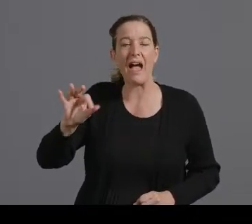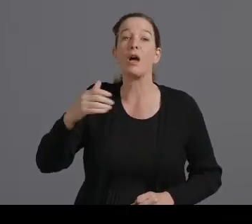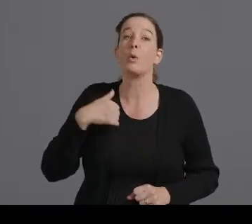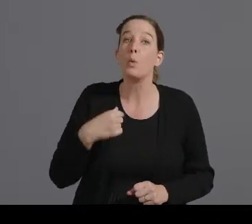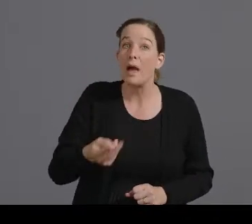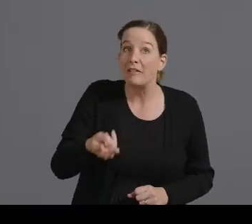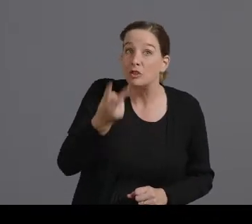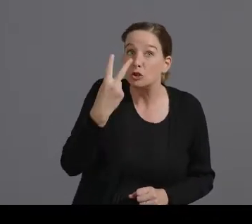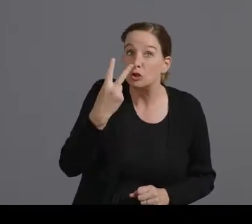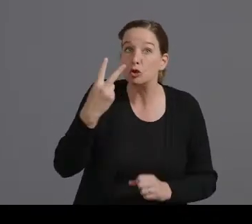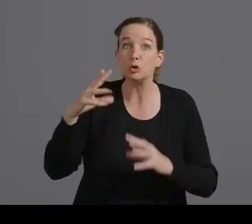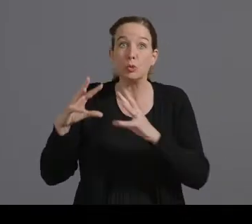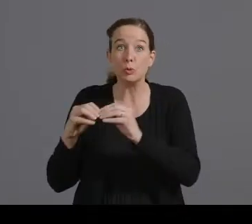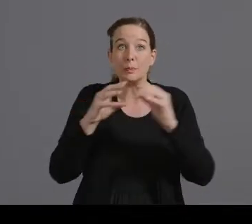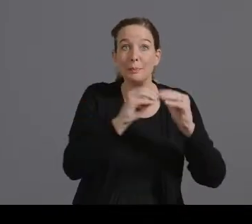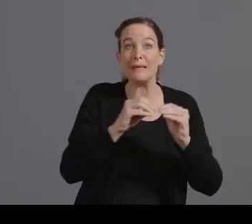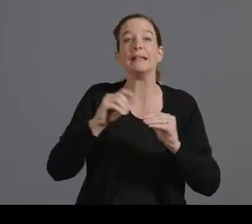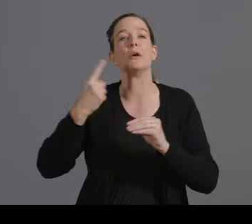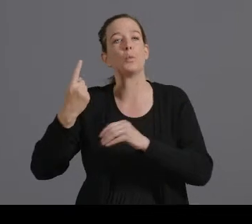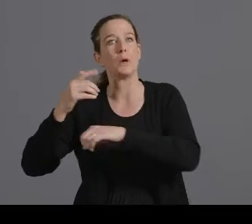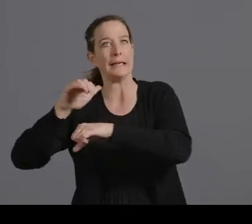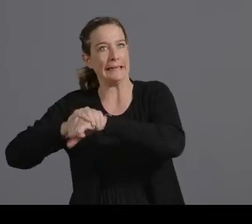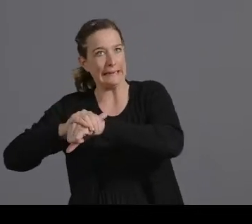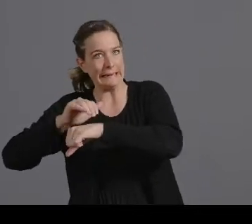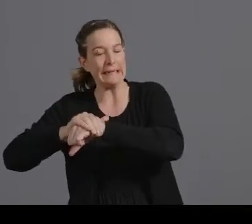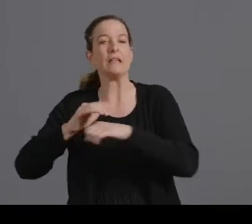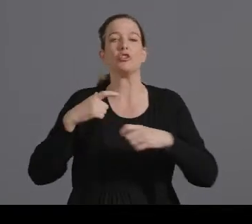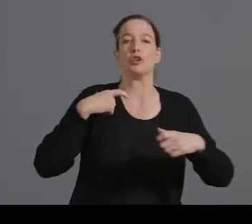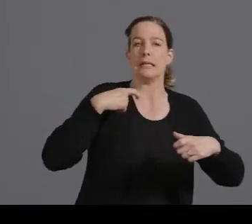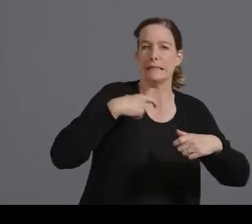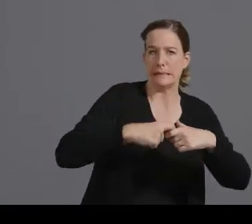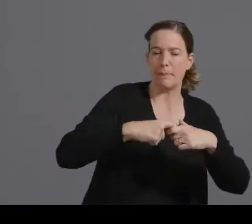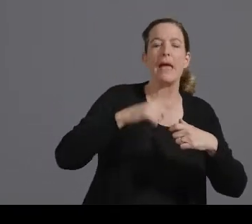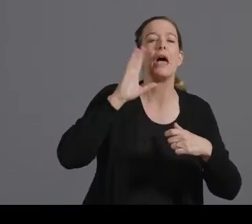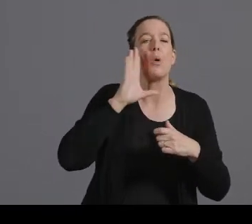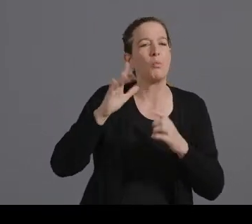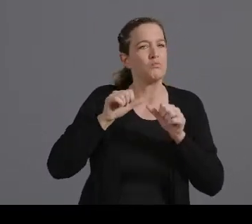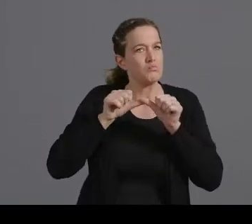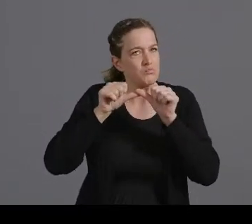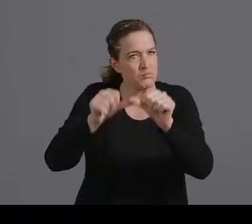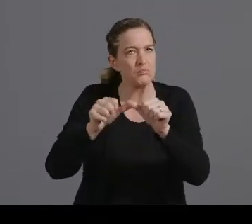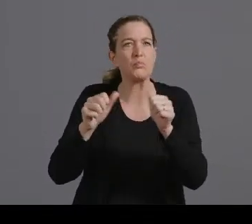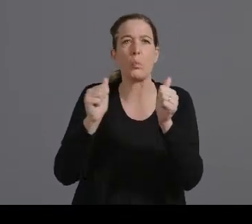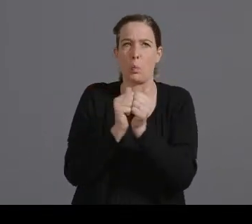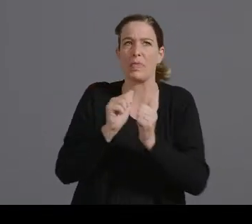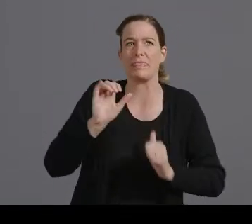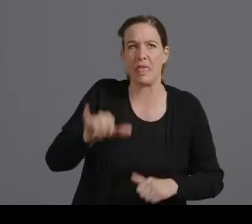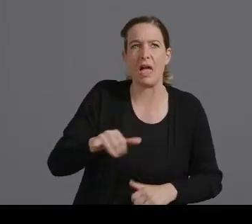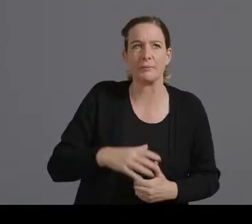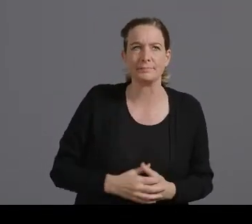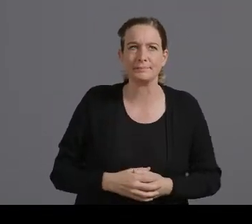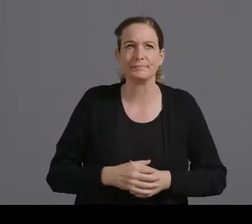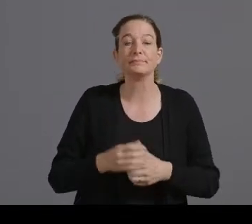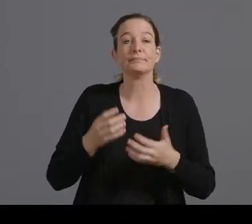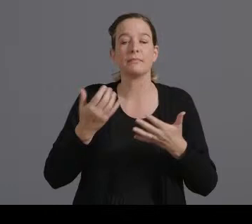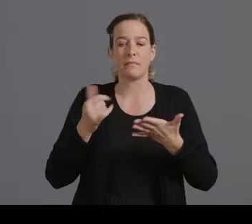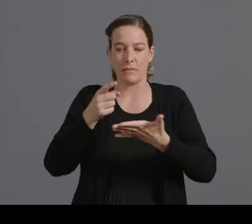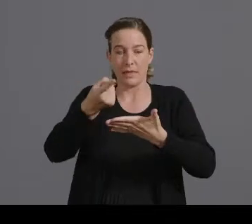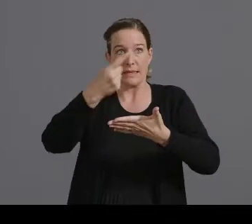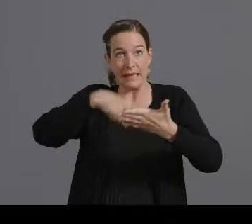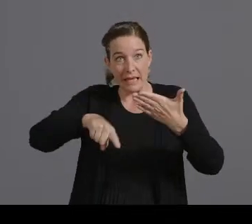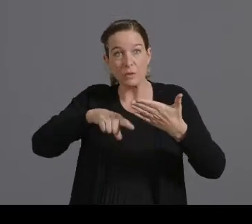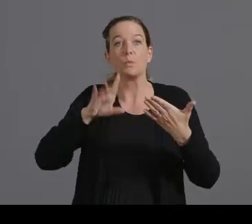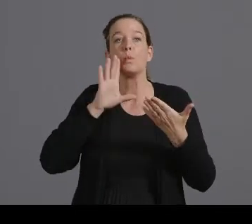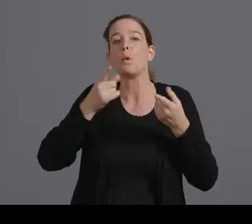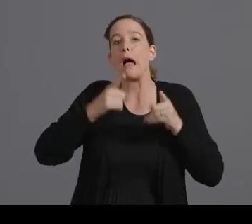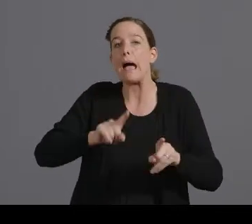one in English. We will be repeating that for the 85009 zip code this week or next week on March 9th and